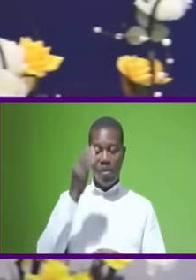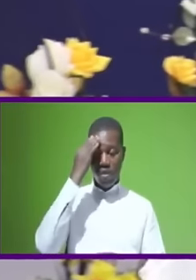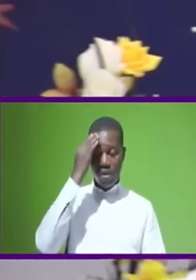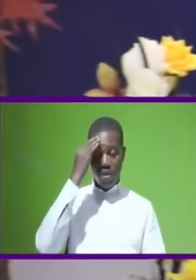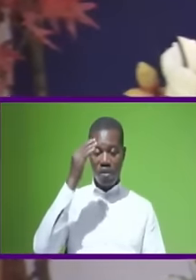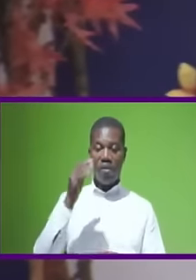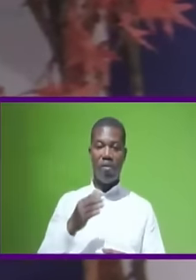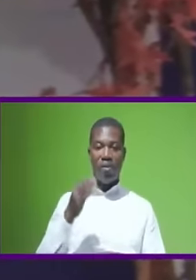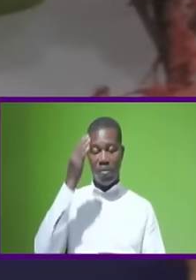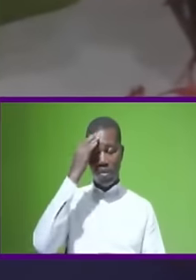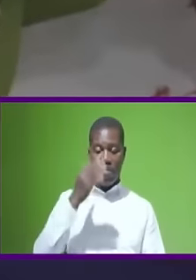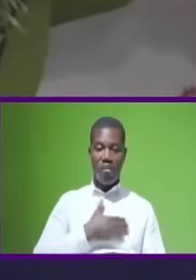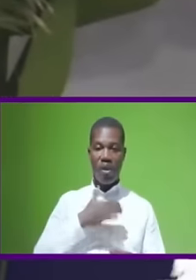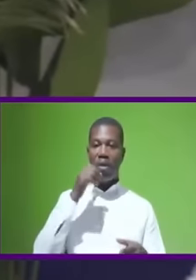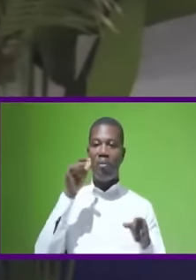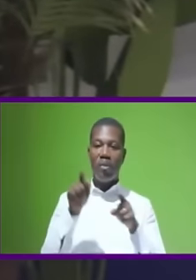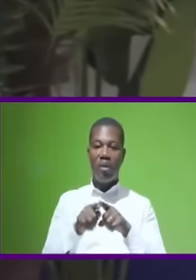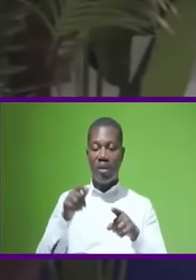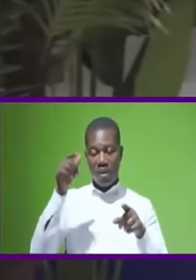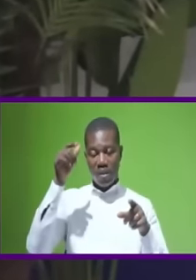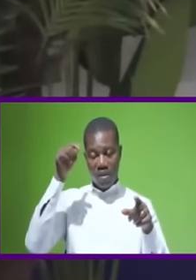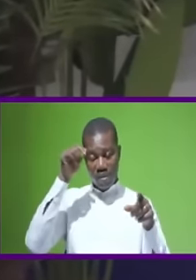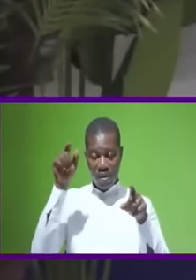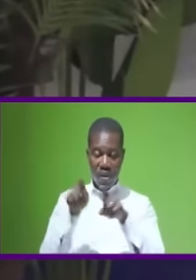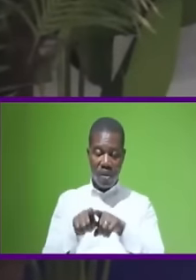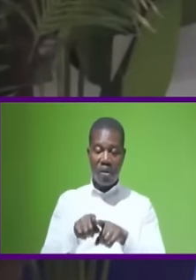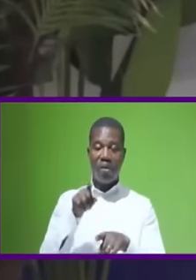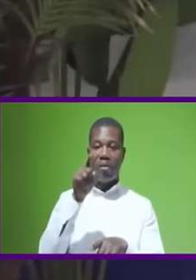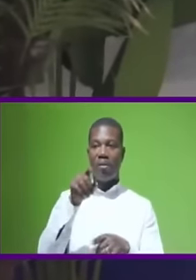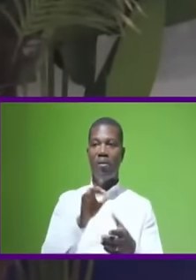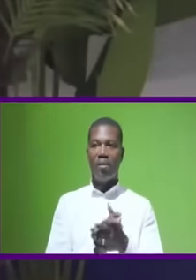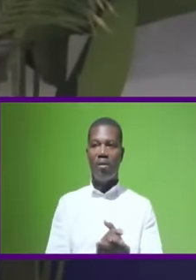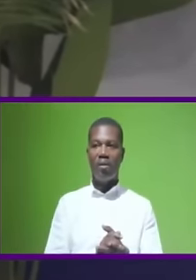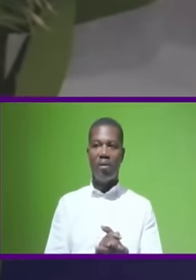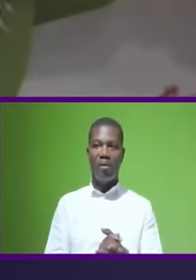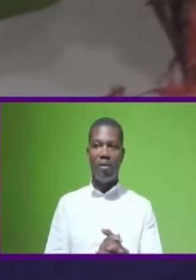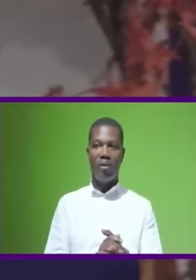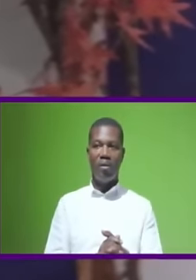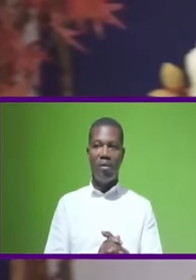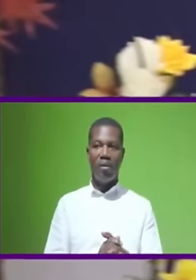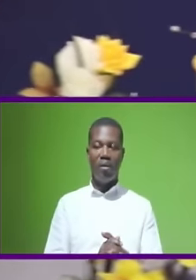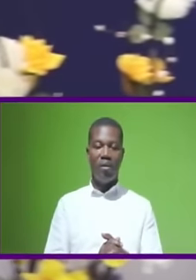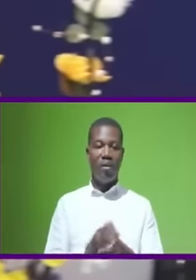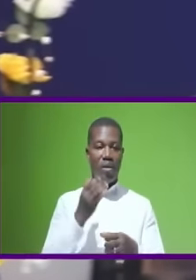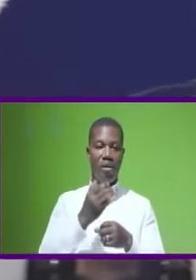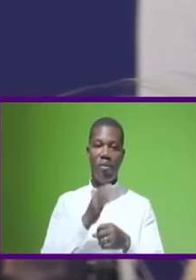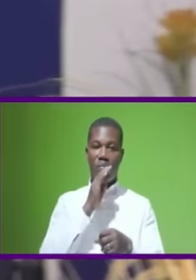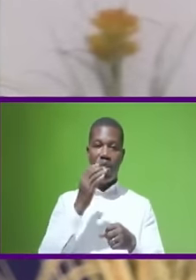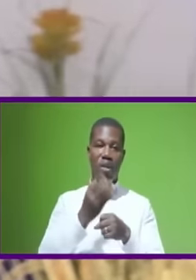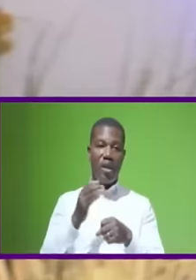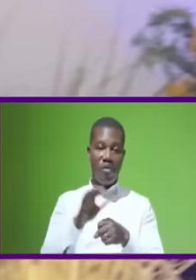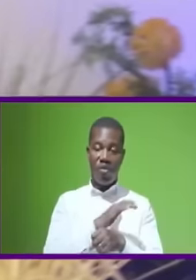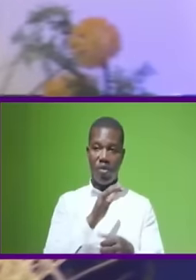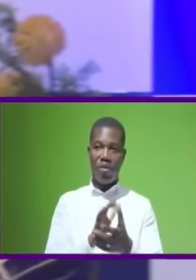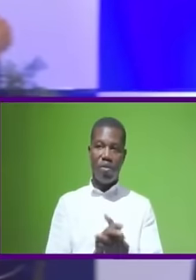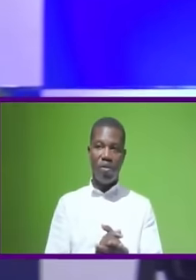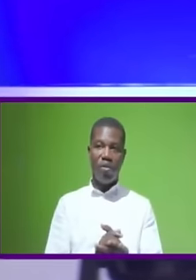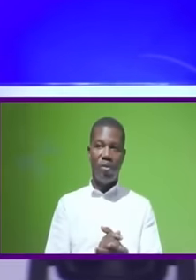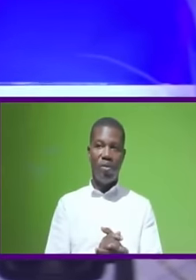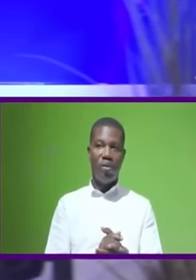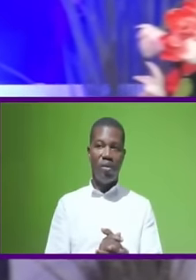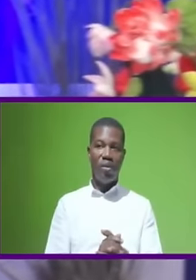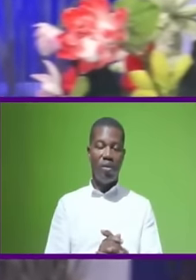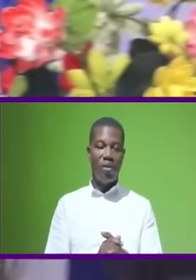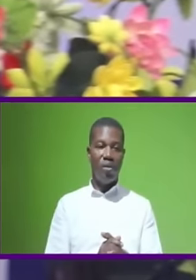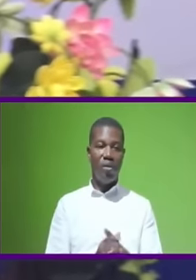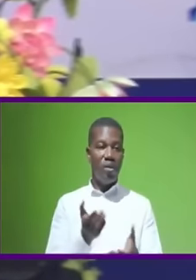minua, me bra, me wafa, me sister, mon local pronounce say na agenda we chiri. Standing to a man for a pair of